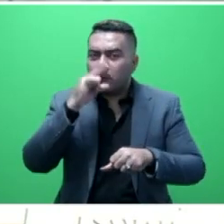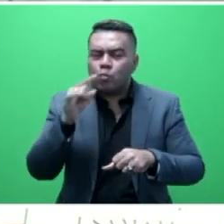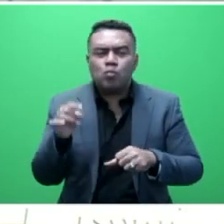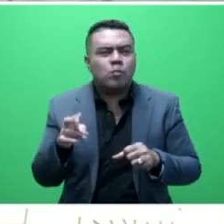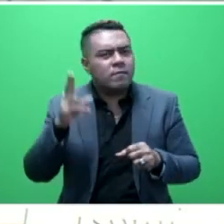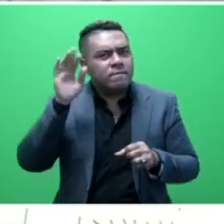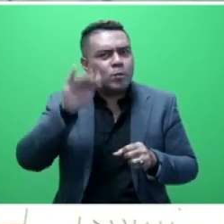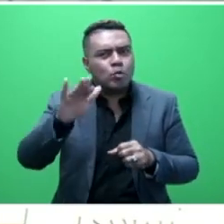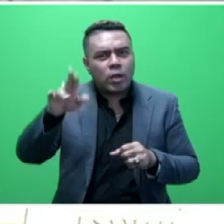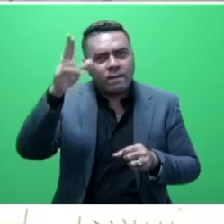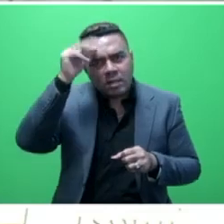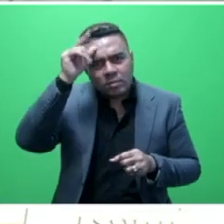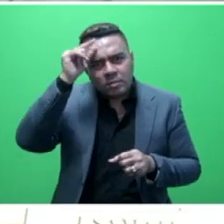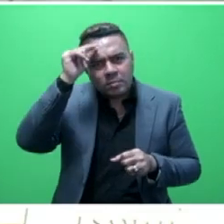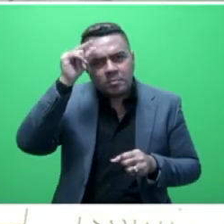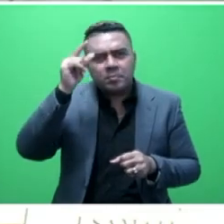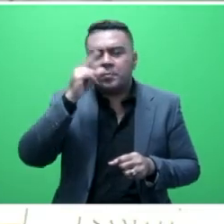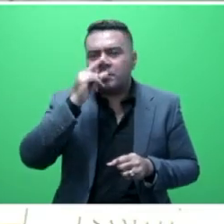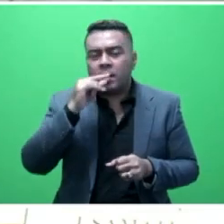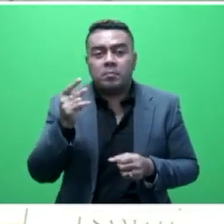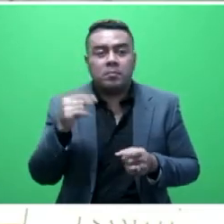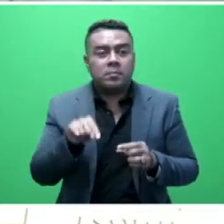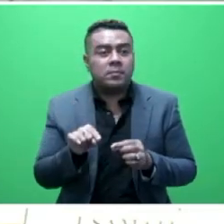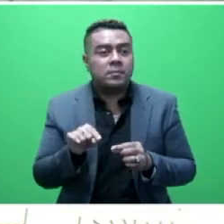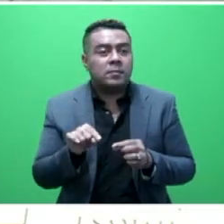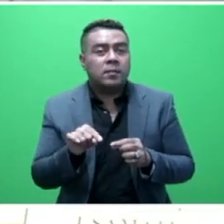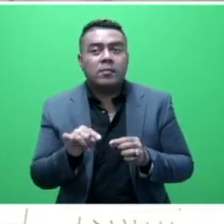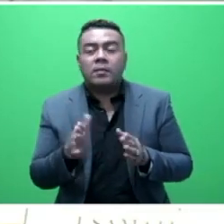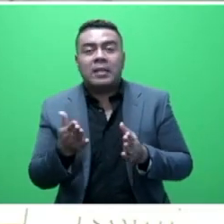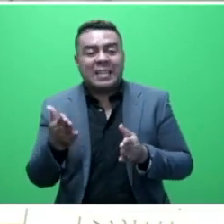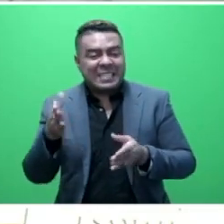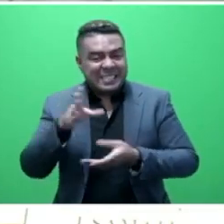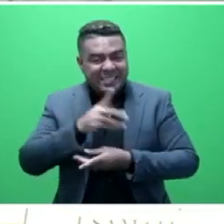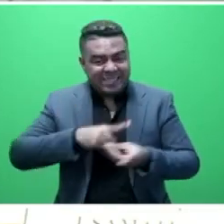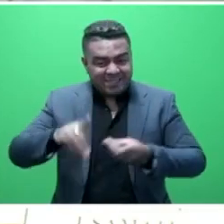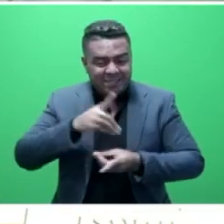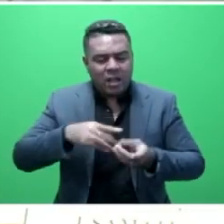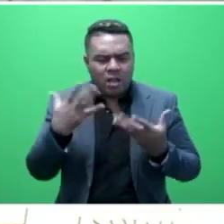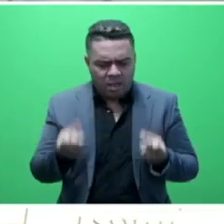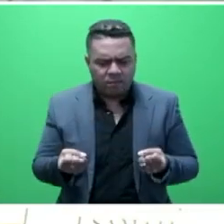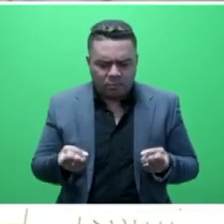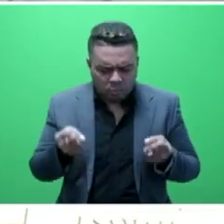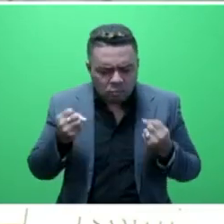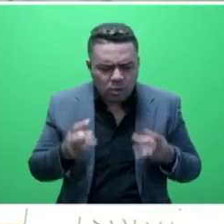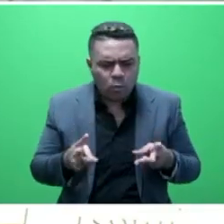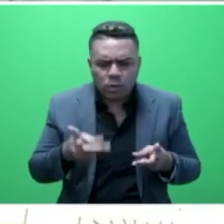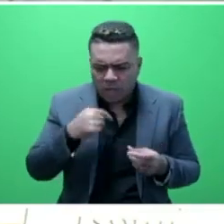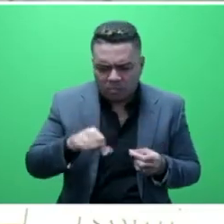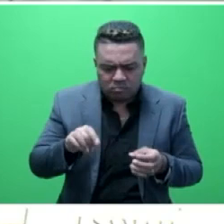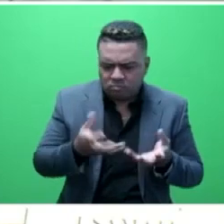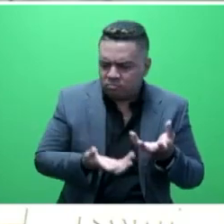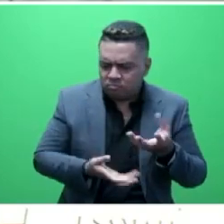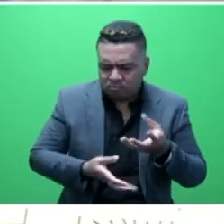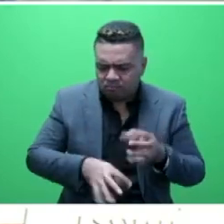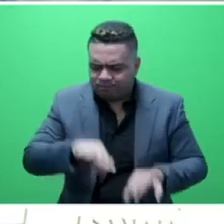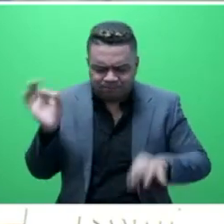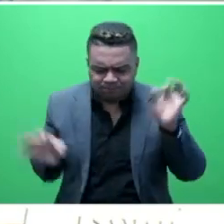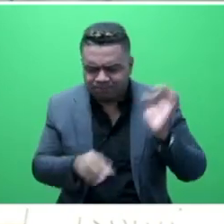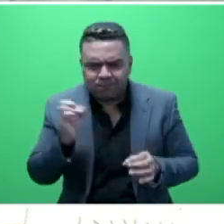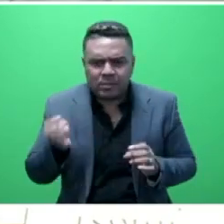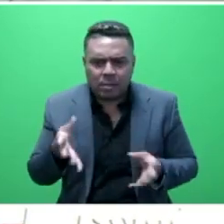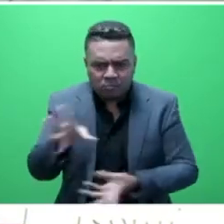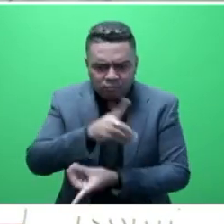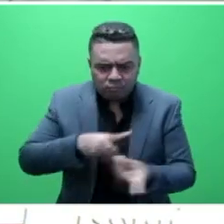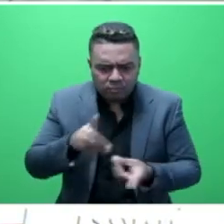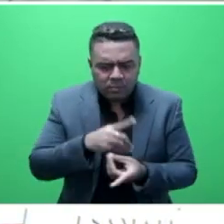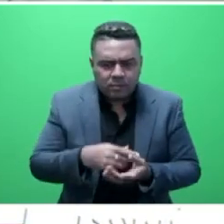Fijians. Mr. Speaker, disasters have a way of distilling priorities. We juggle a great many uncertain and